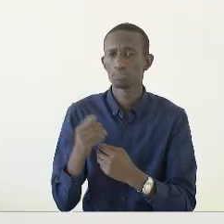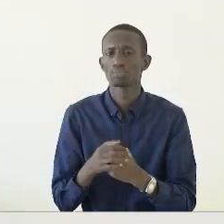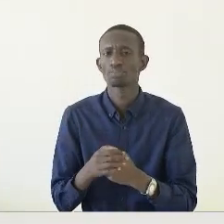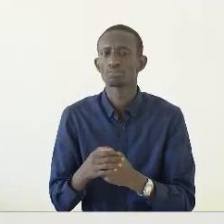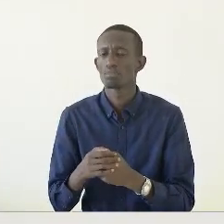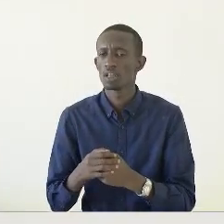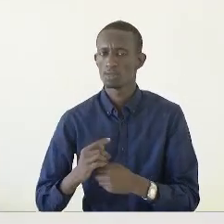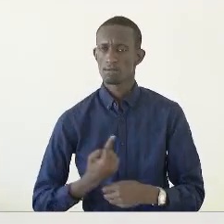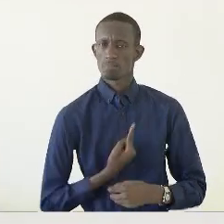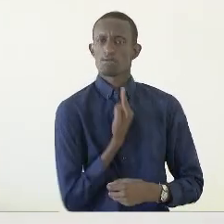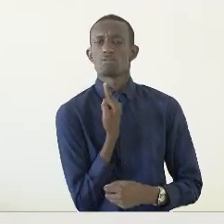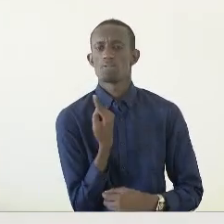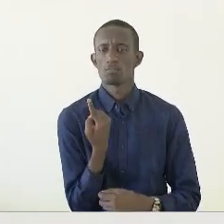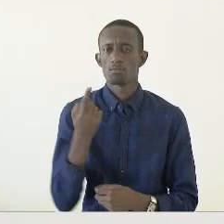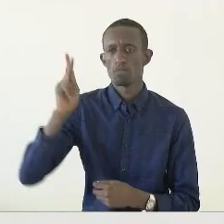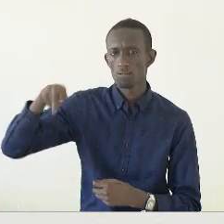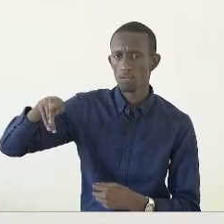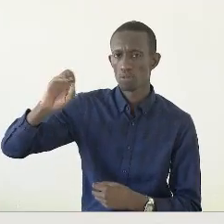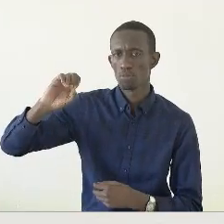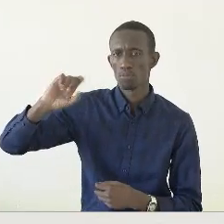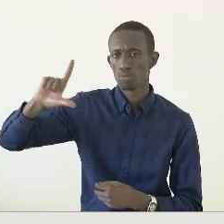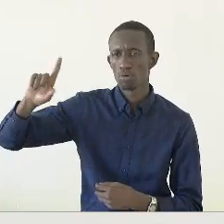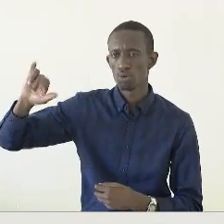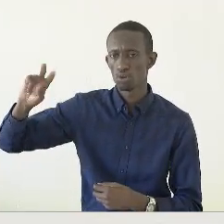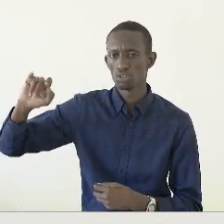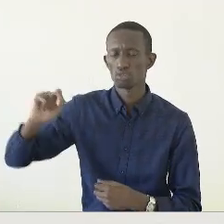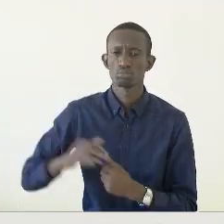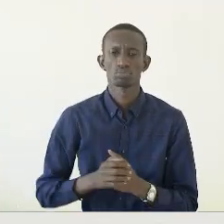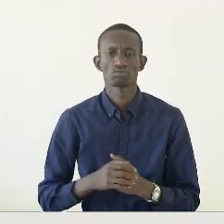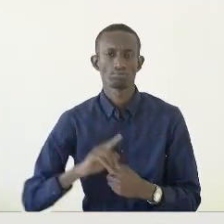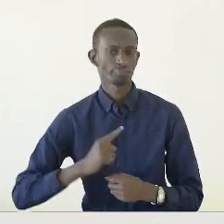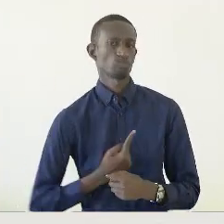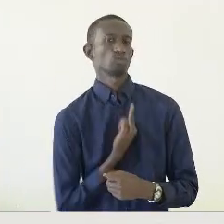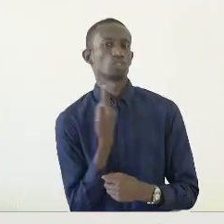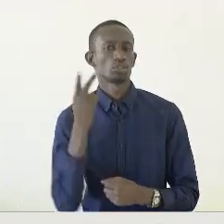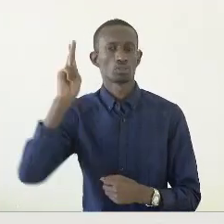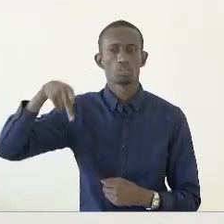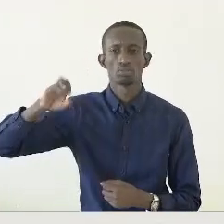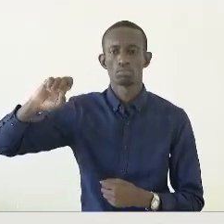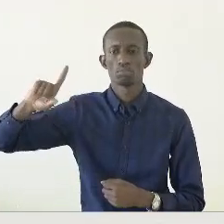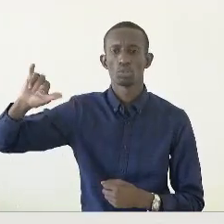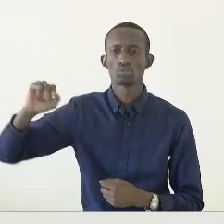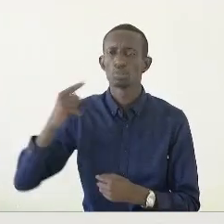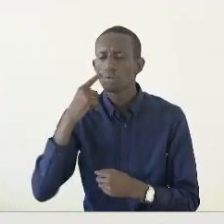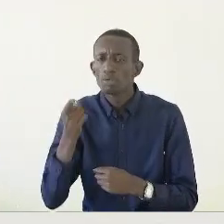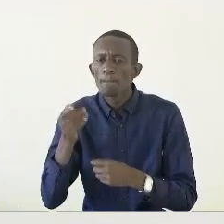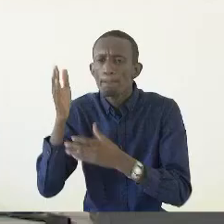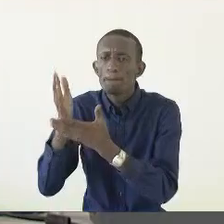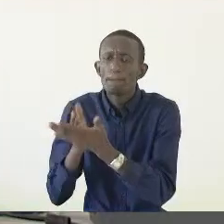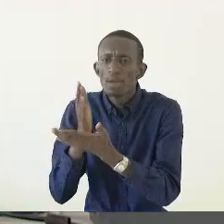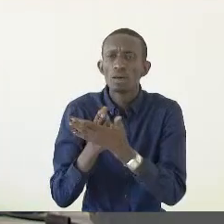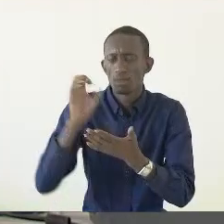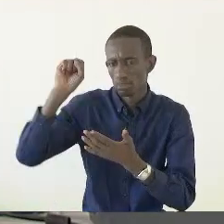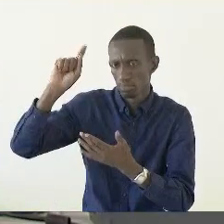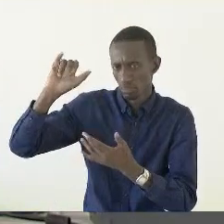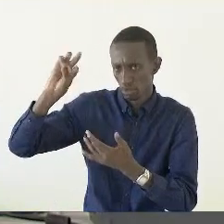self-pollination. This is the anther we have talked about, which is part of the stamen which is